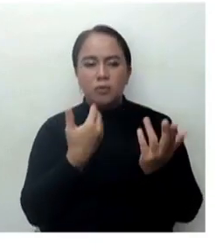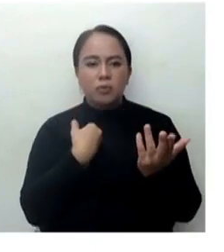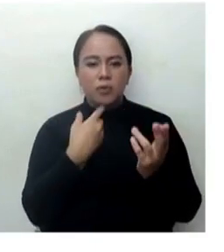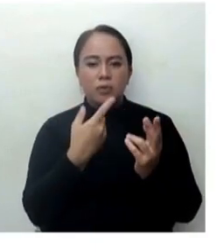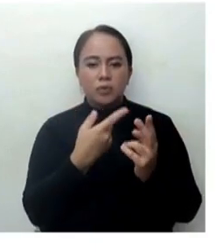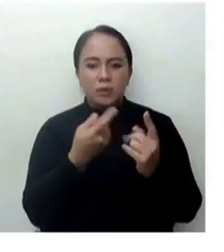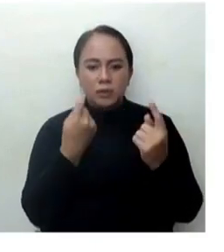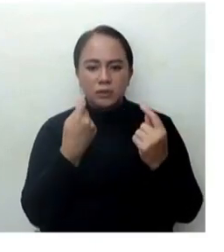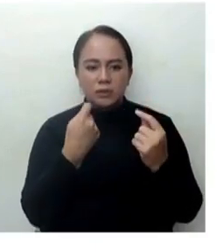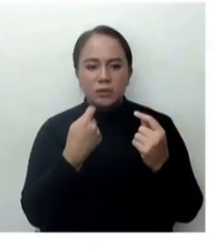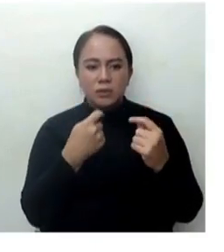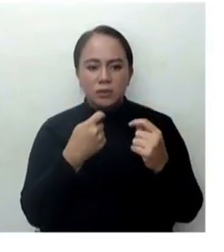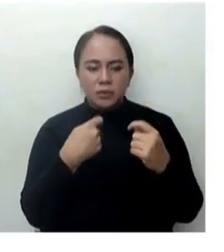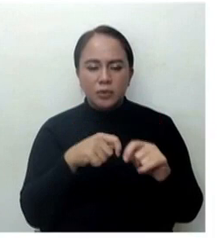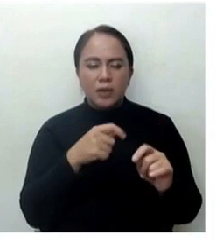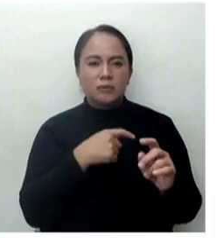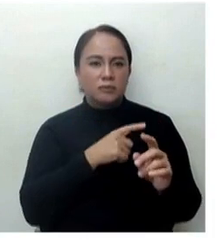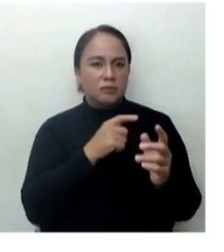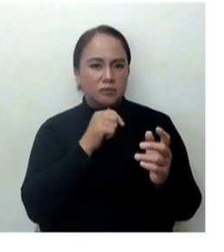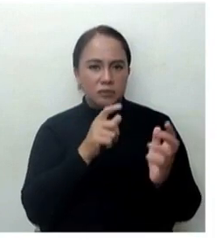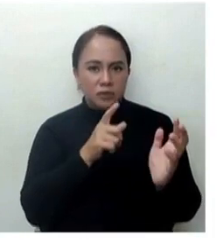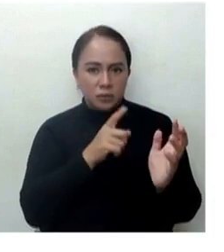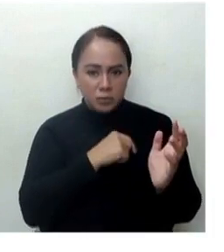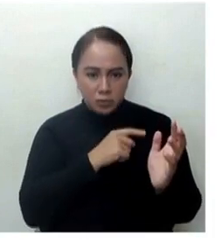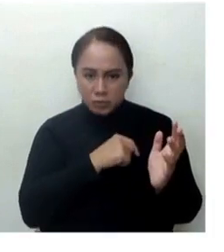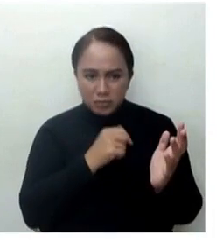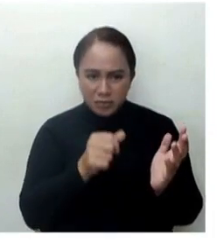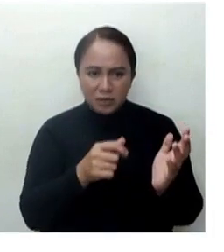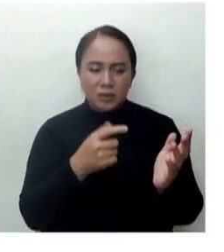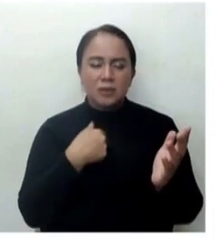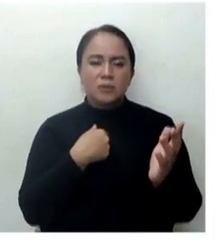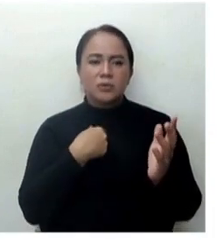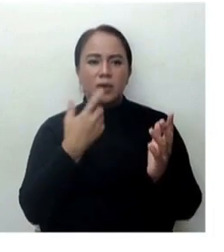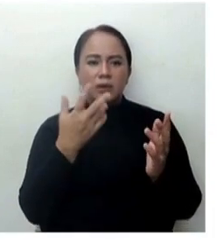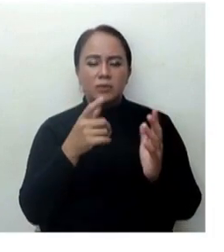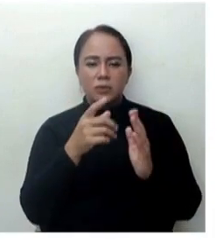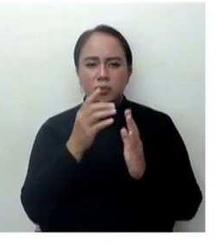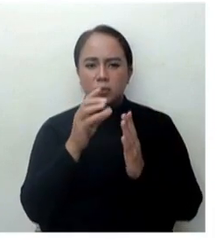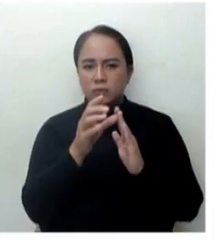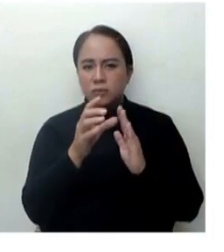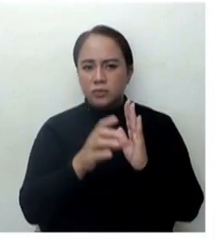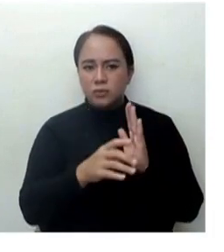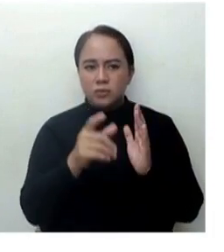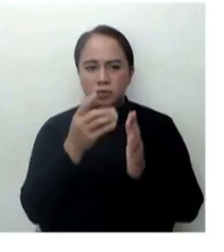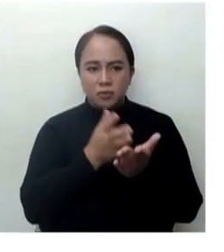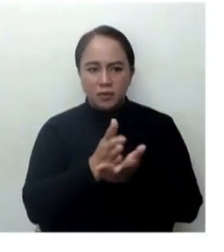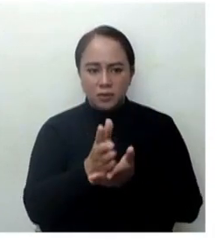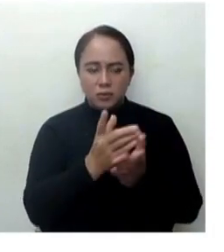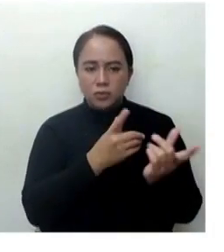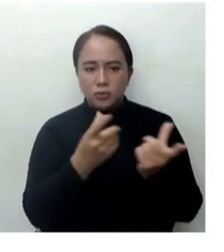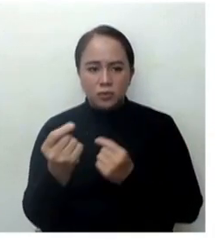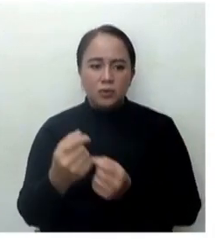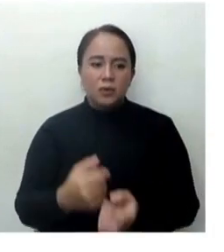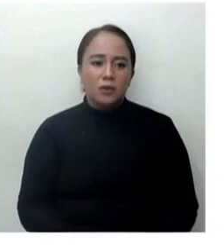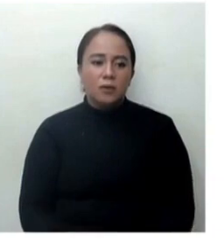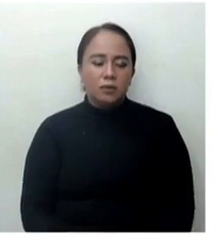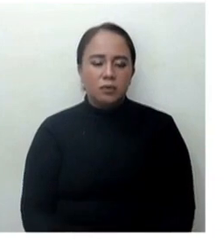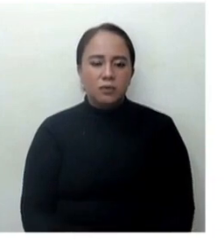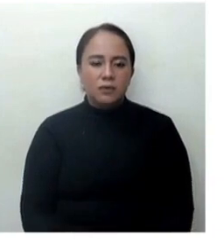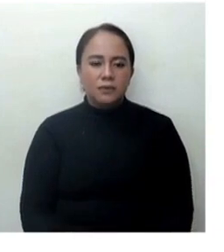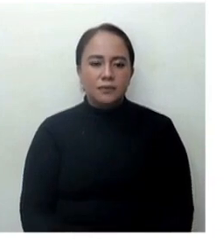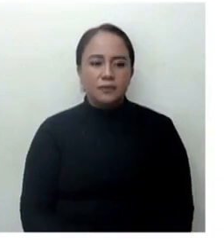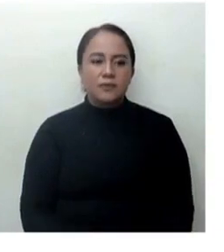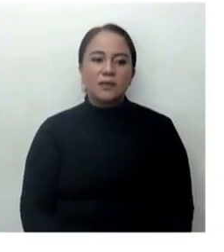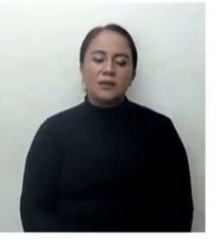fighting for their convictions, which are within their constitutional rights to do so. All right, let's take up